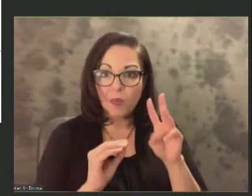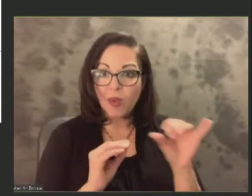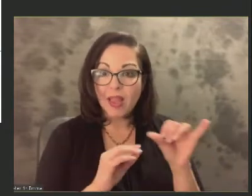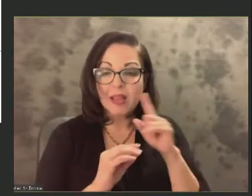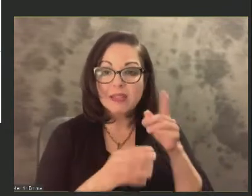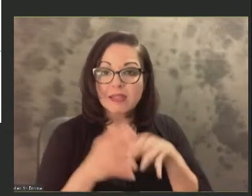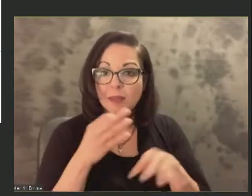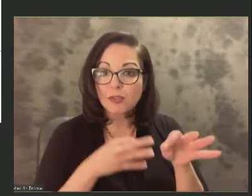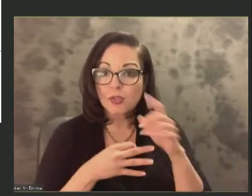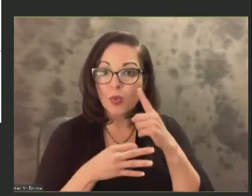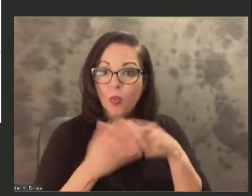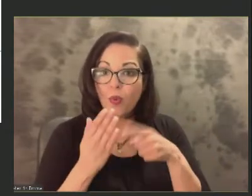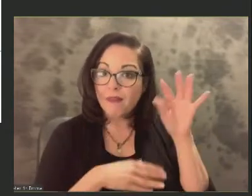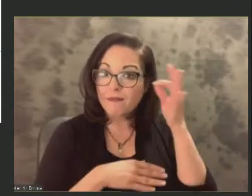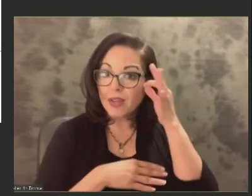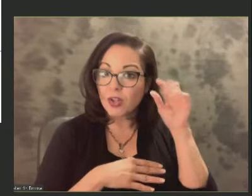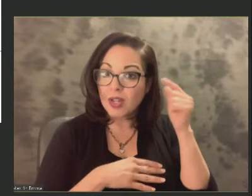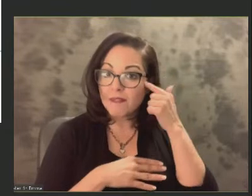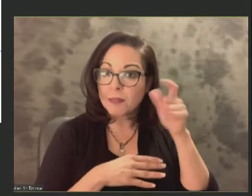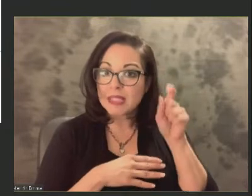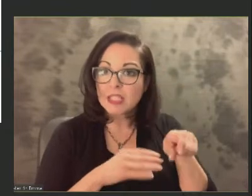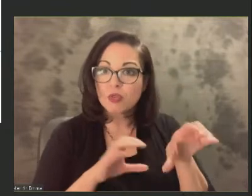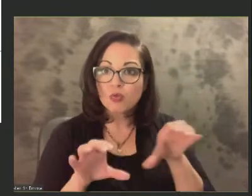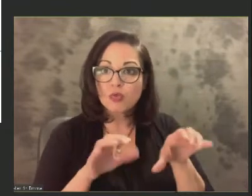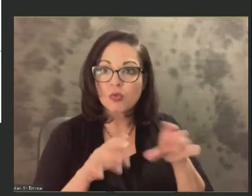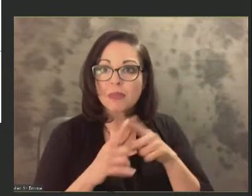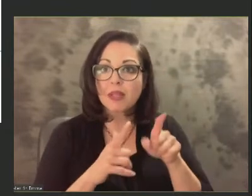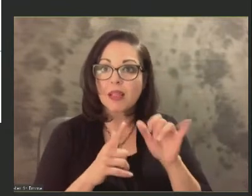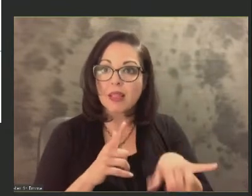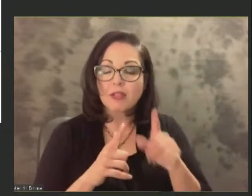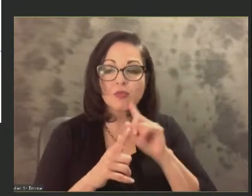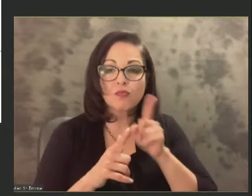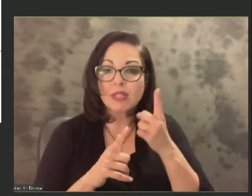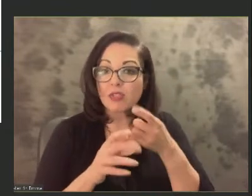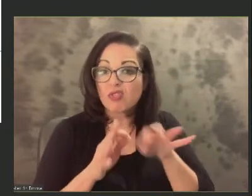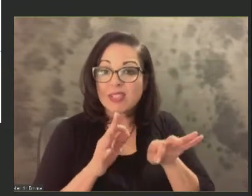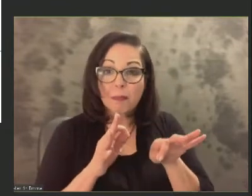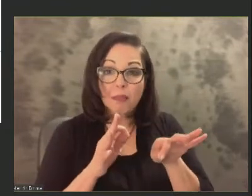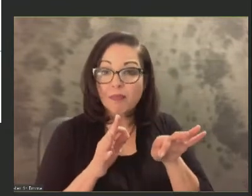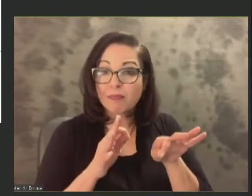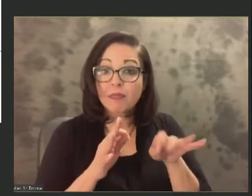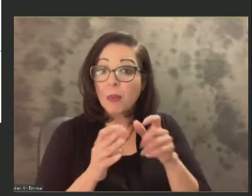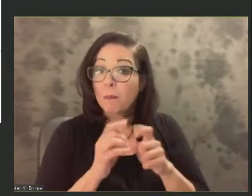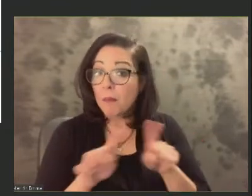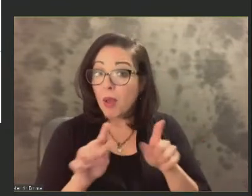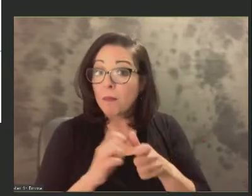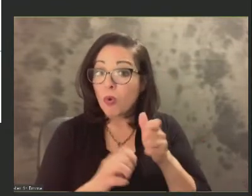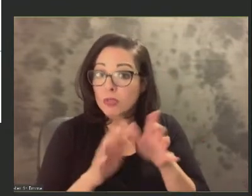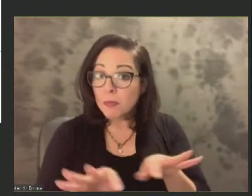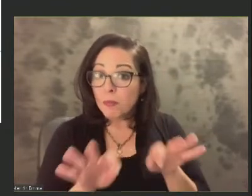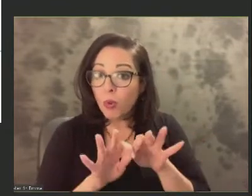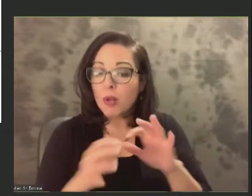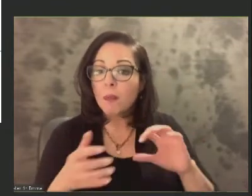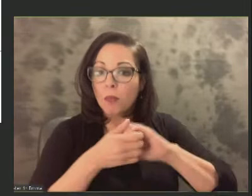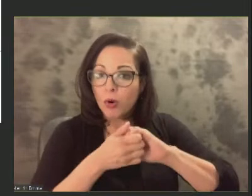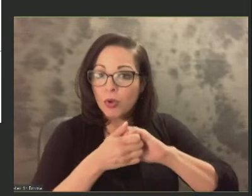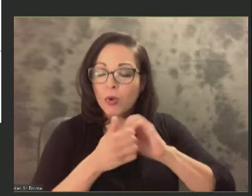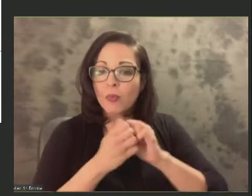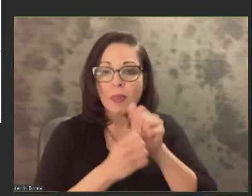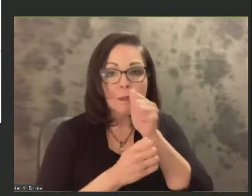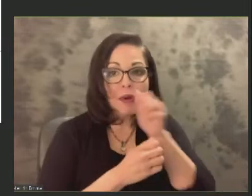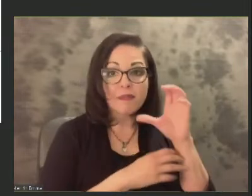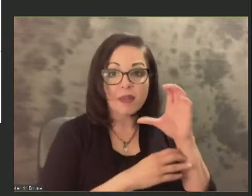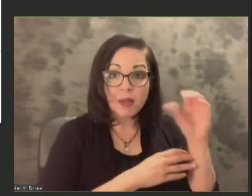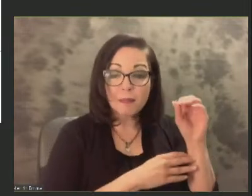what the federal government needs to do, but this is but importantly, to partner with the private sector